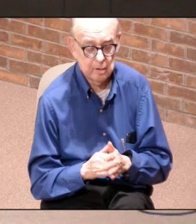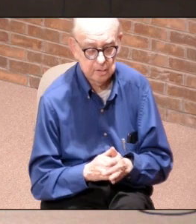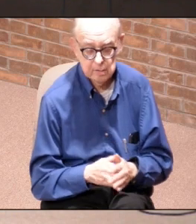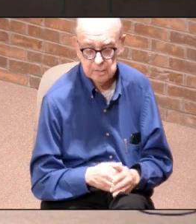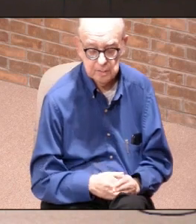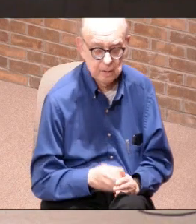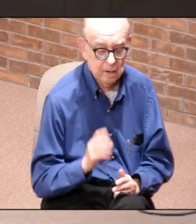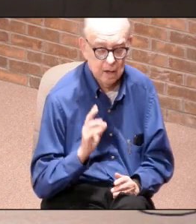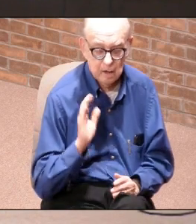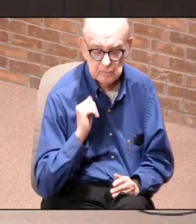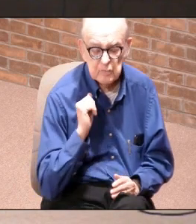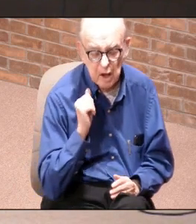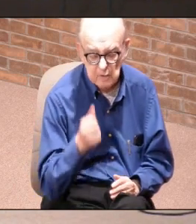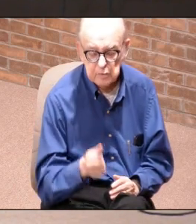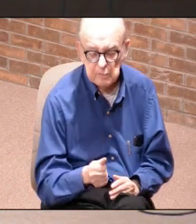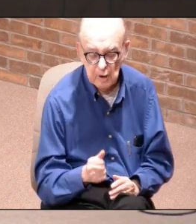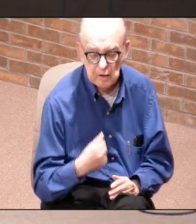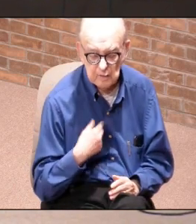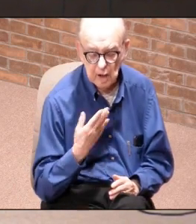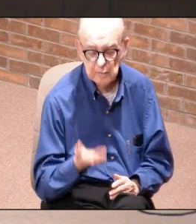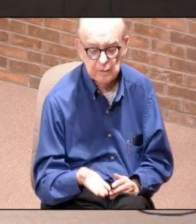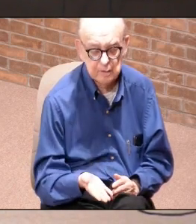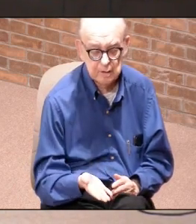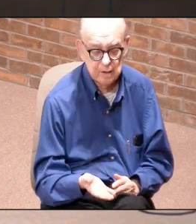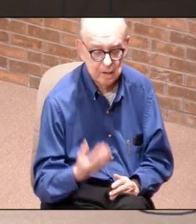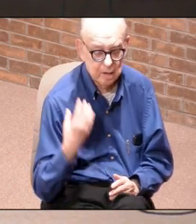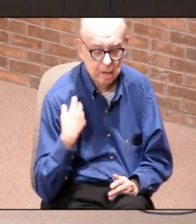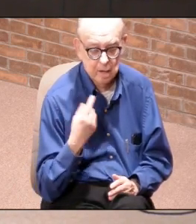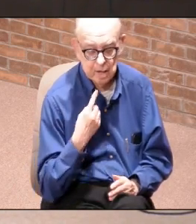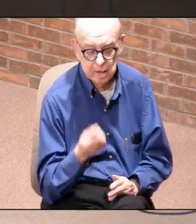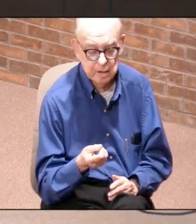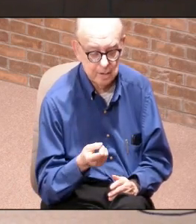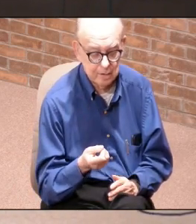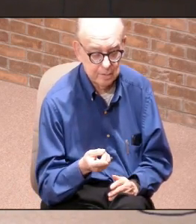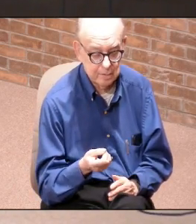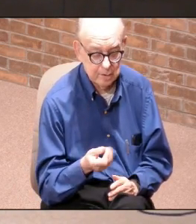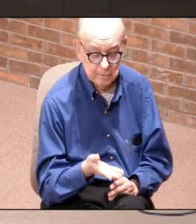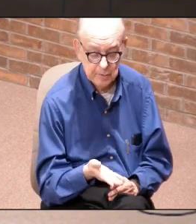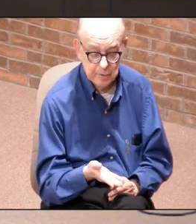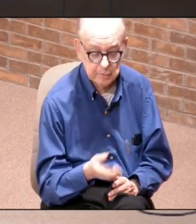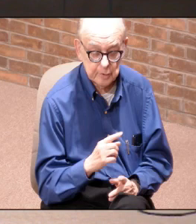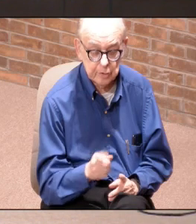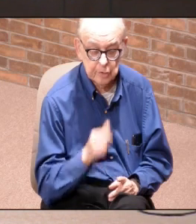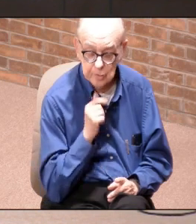Yeah, it'll be there tomorrow. He says, yeah, it'll be there, but you won't.